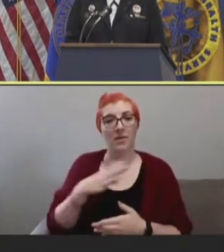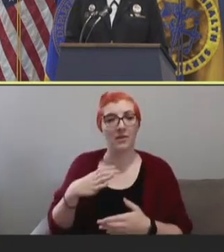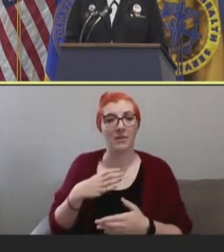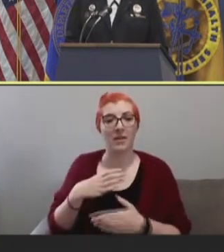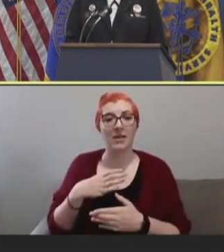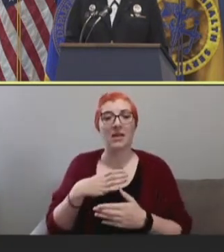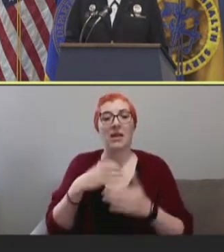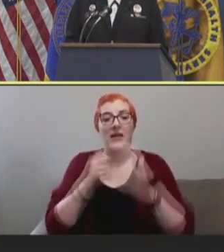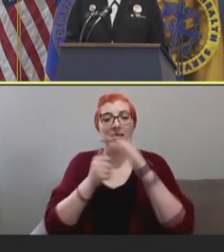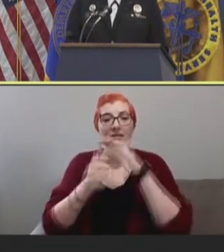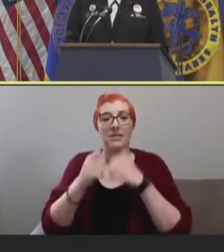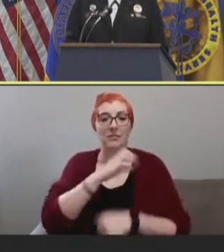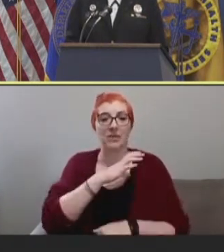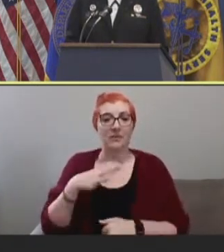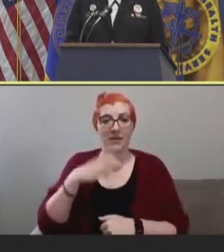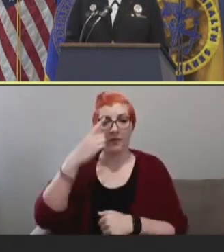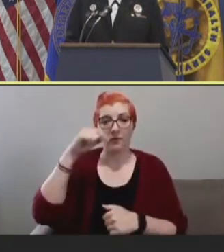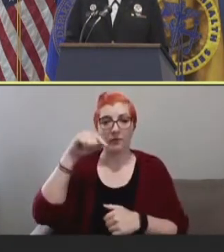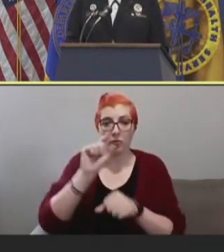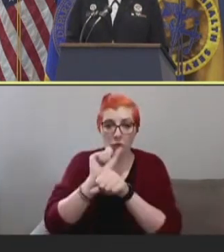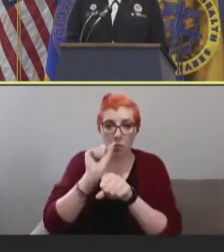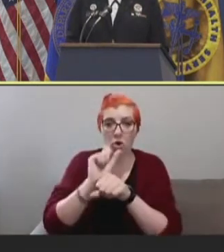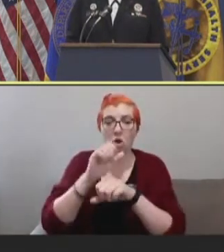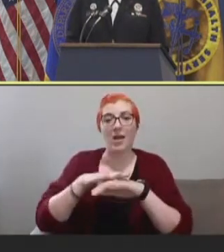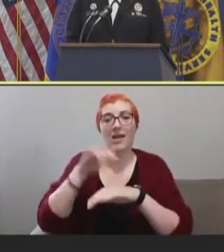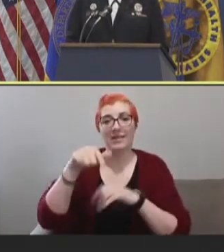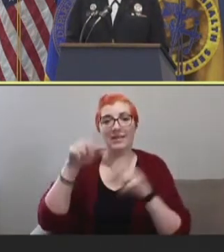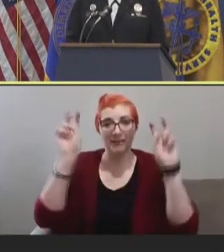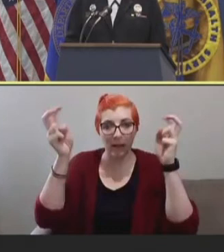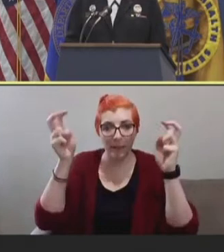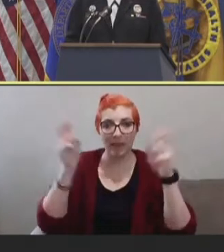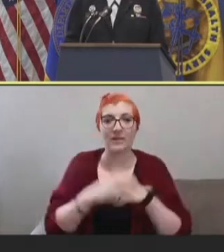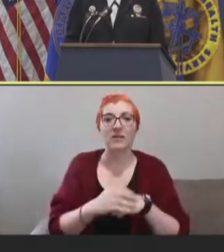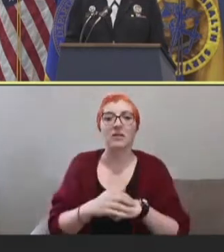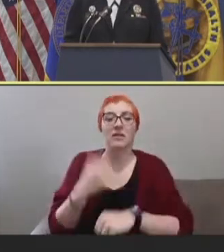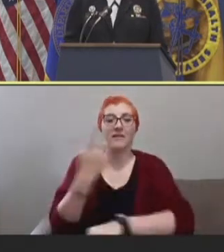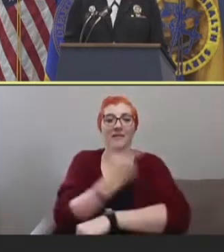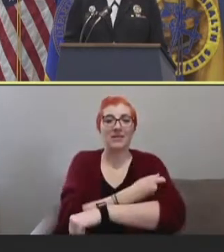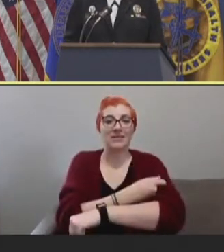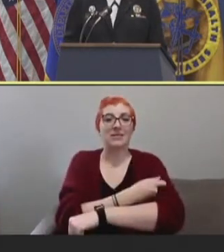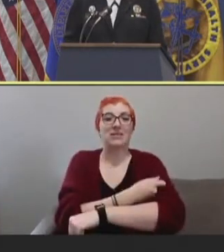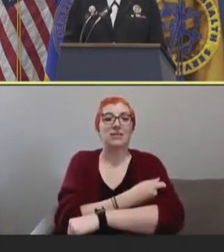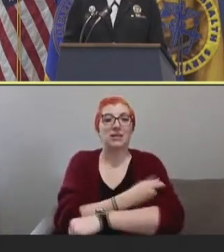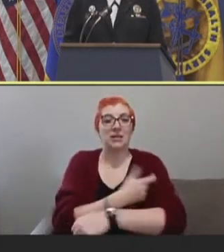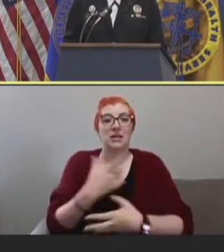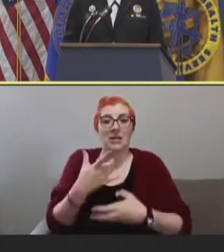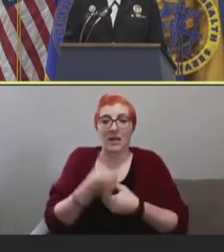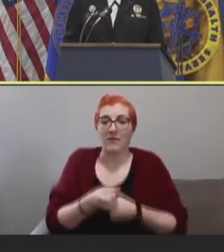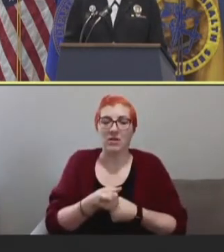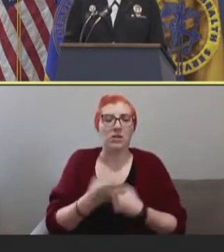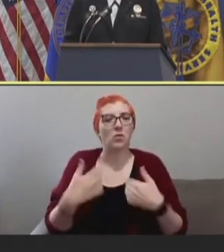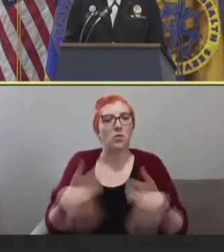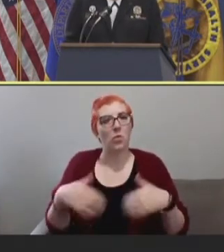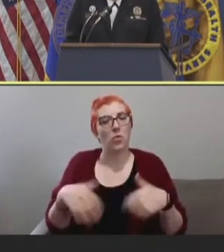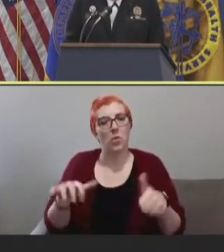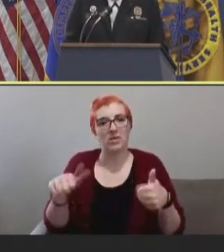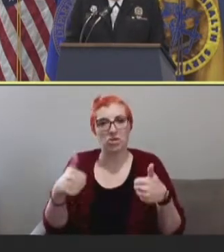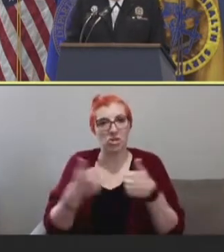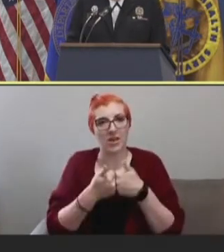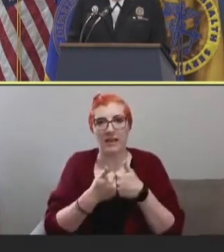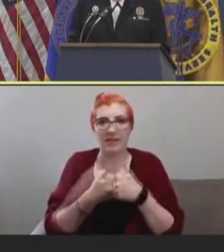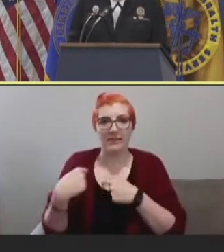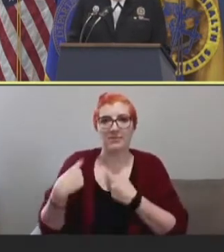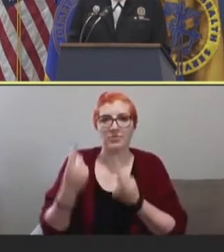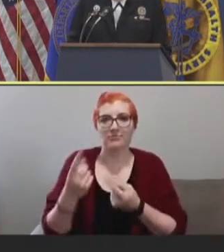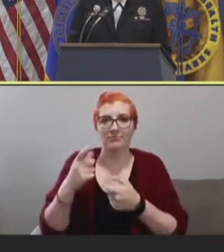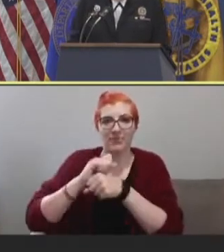important topic. Vaccine confidence has been very challenged during the COVID-19 pandemic, and it is just so key now as we move